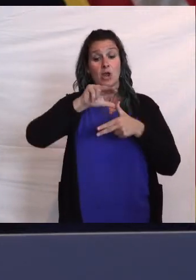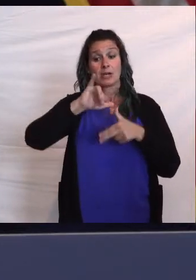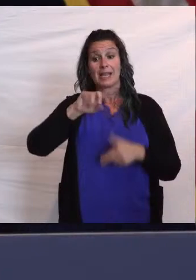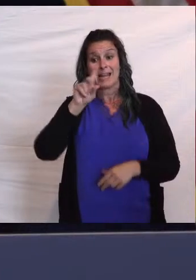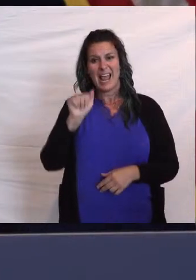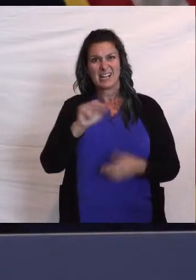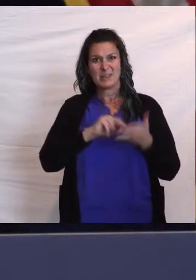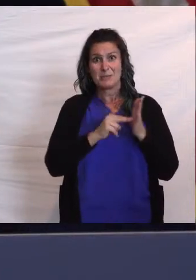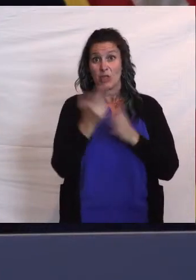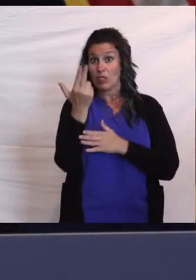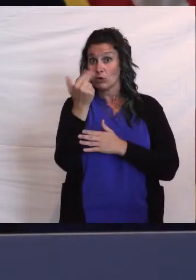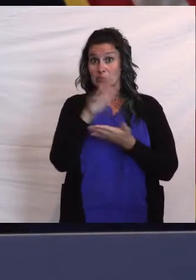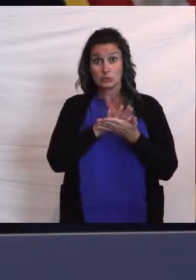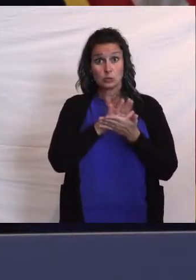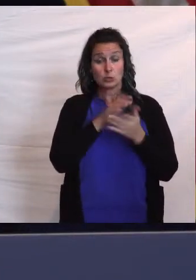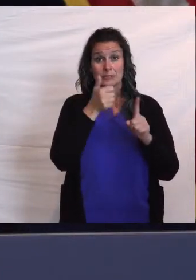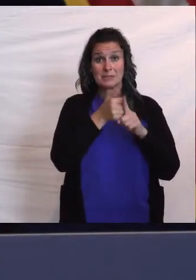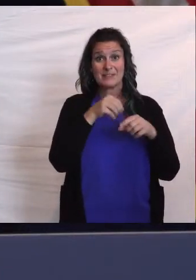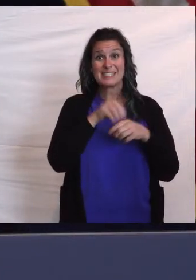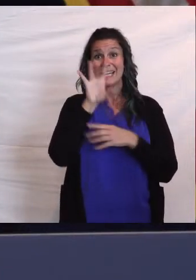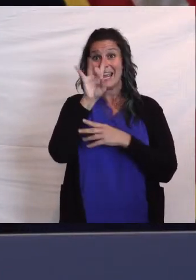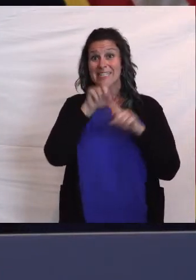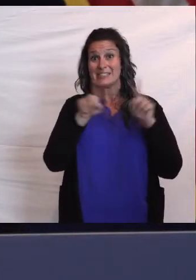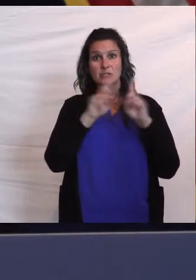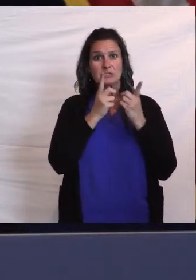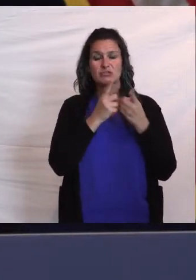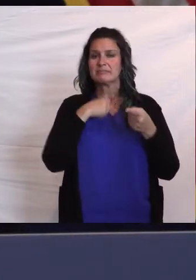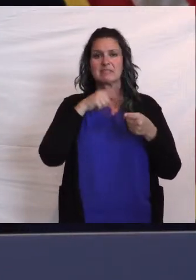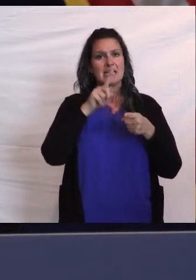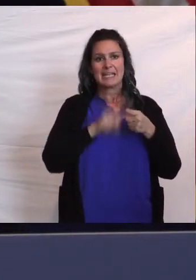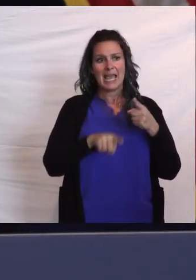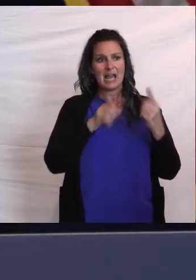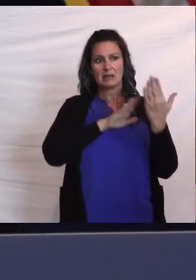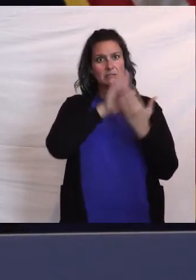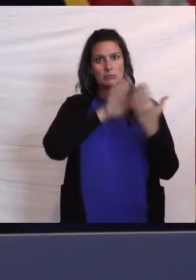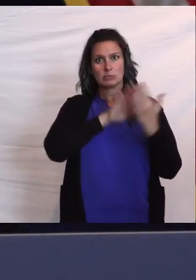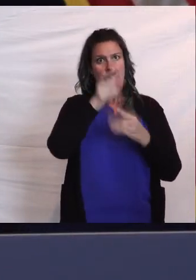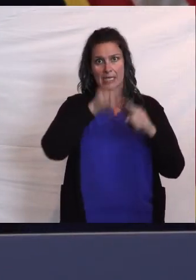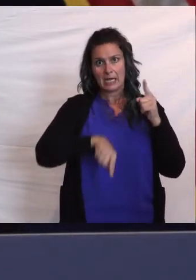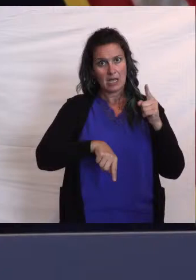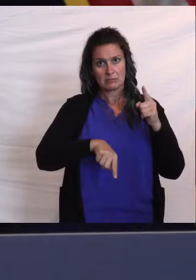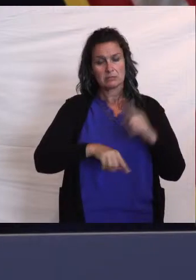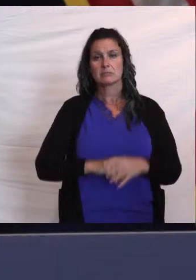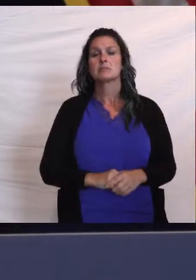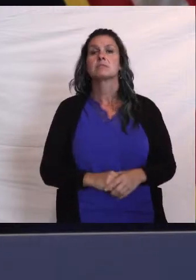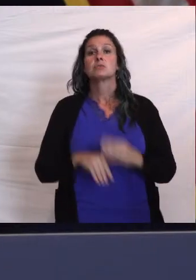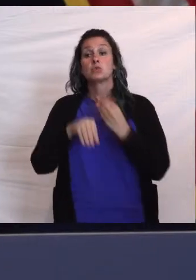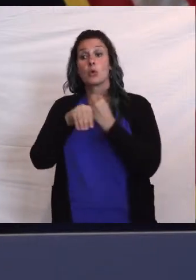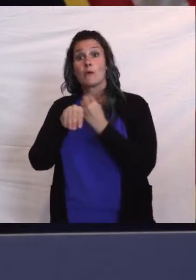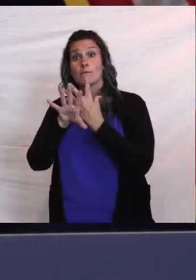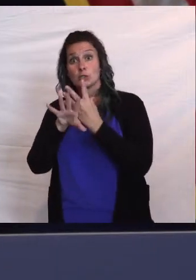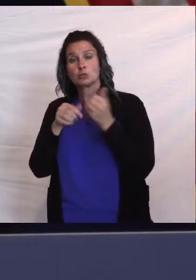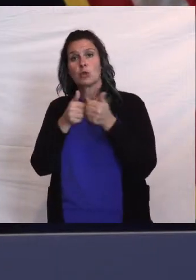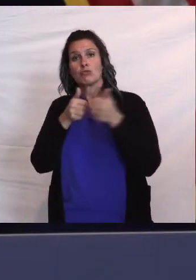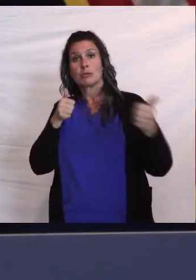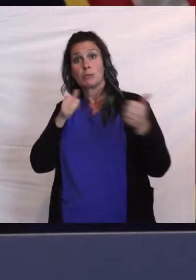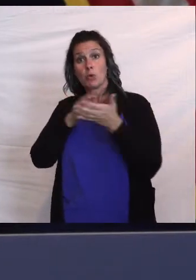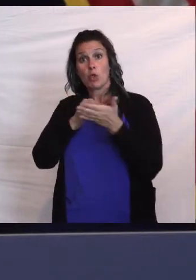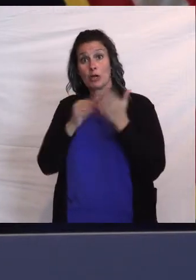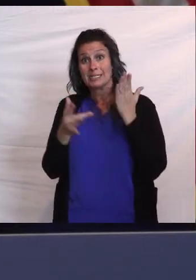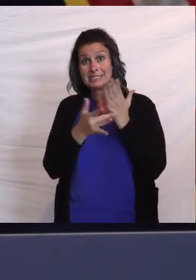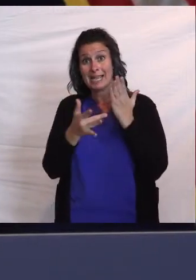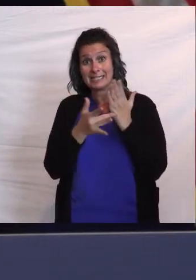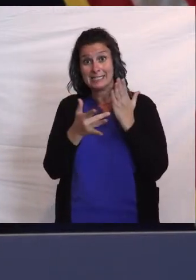preventing 13 schools in 8 districts from serving students in person. The virtual and remote learning